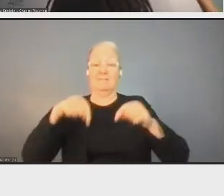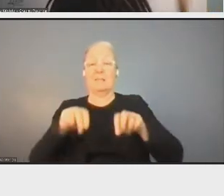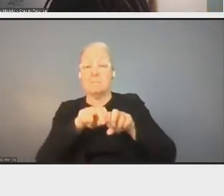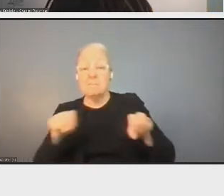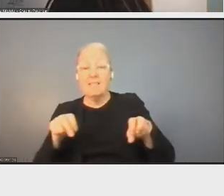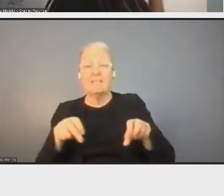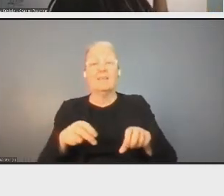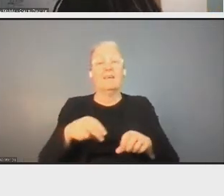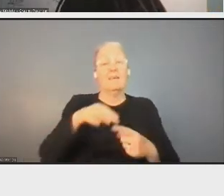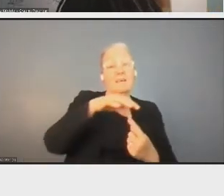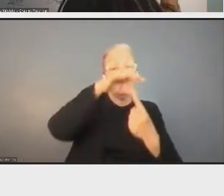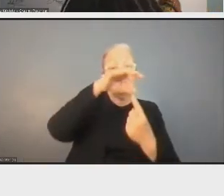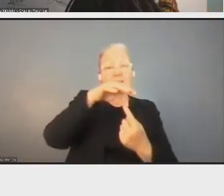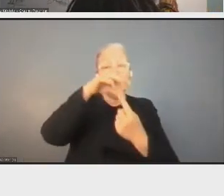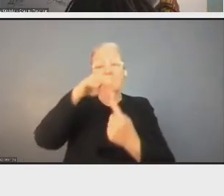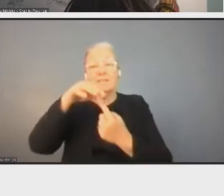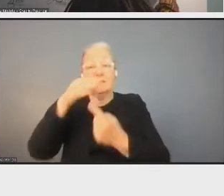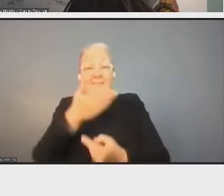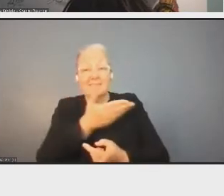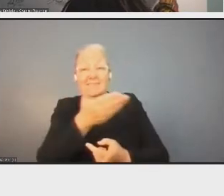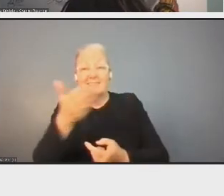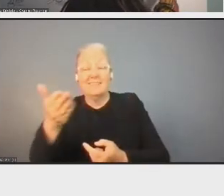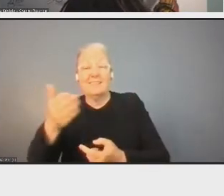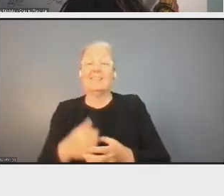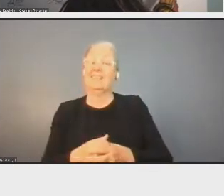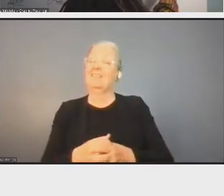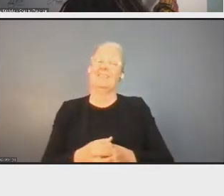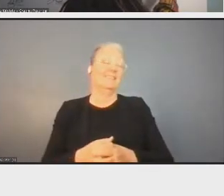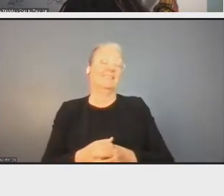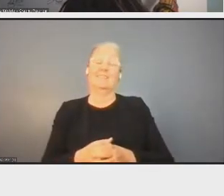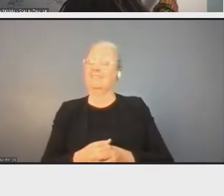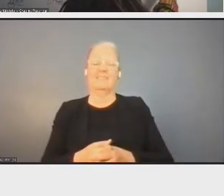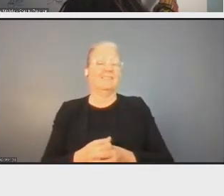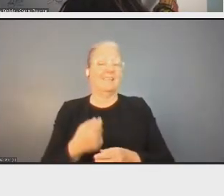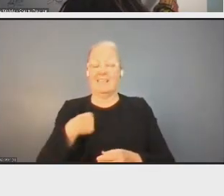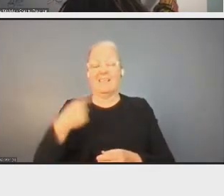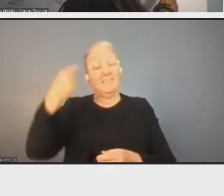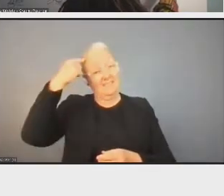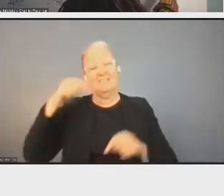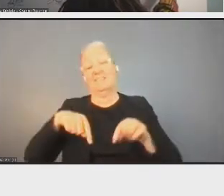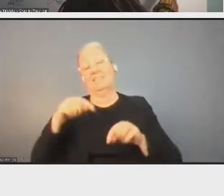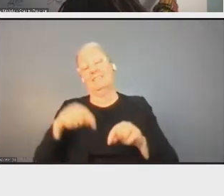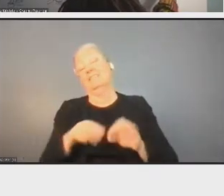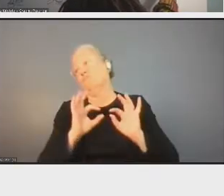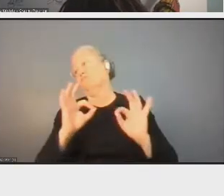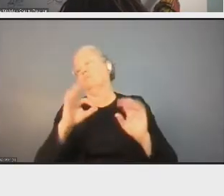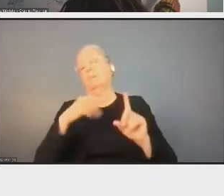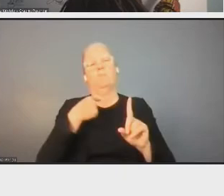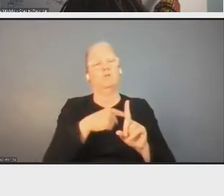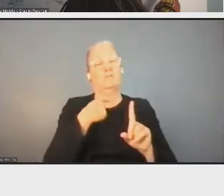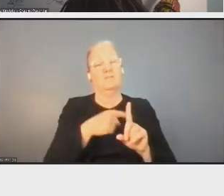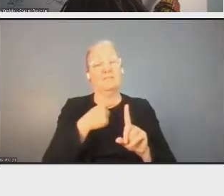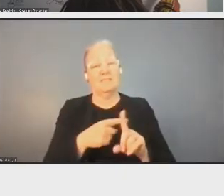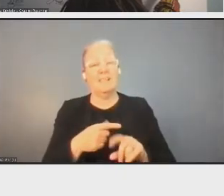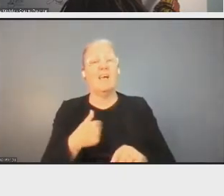these distinguished guests here, I would say has been a great, it is a big step forward. And I can't even thank enough,